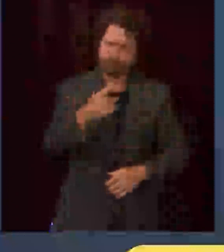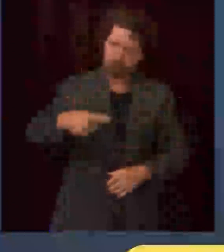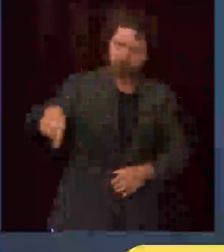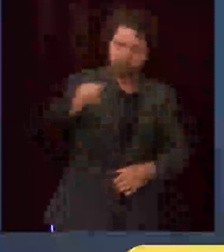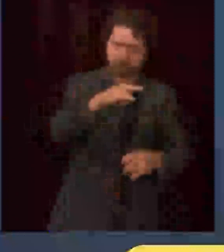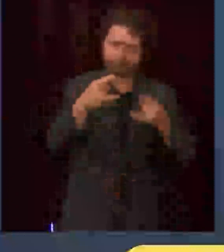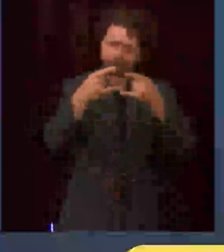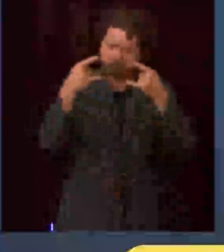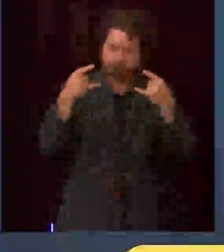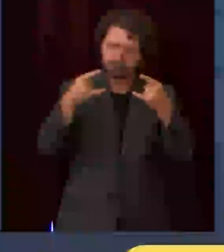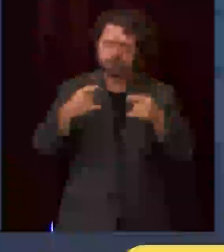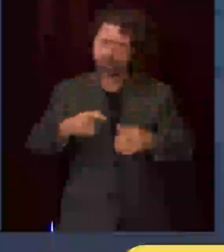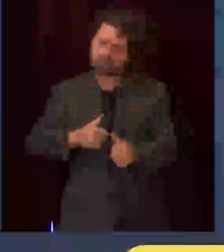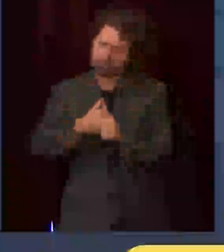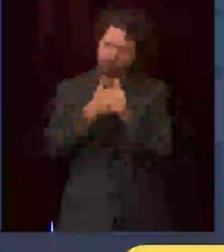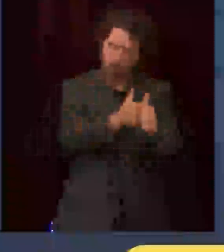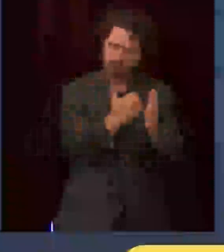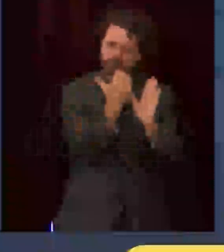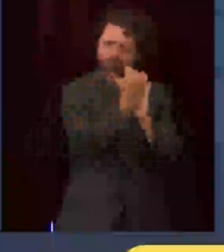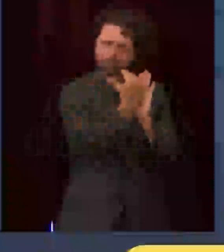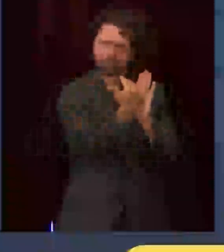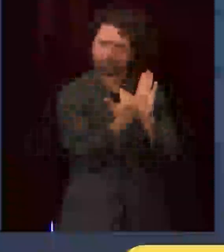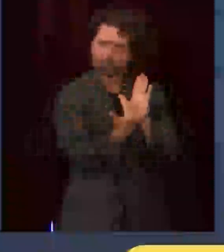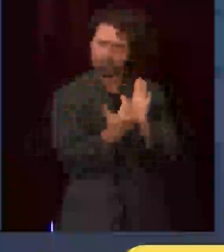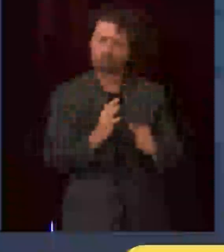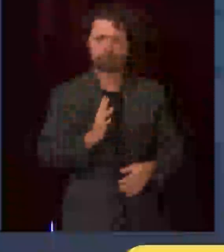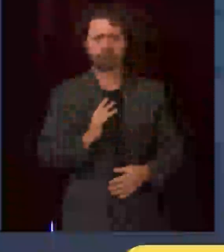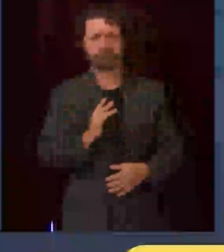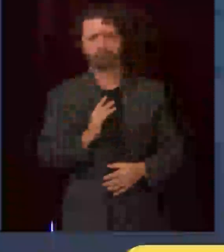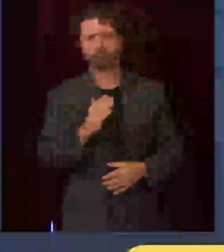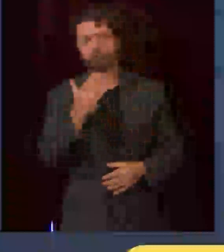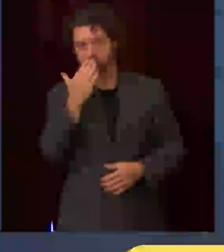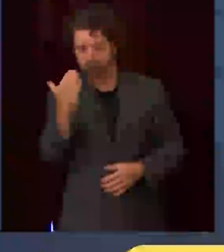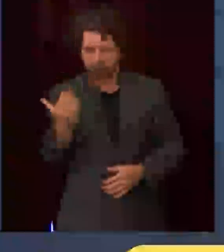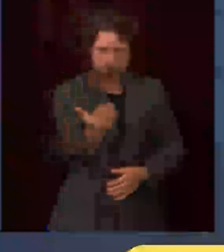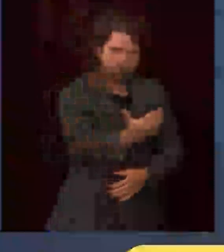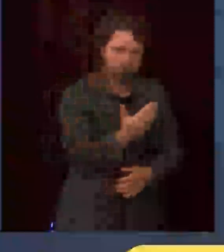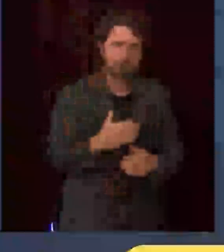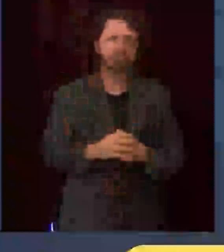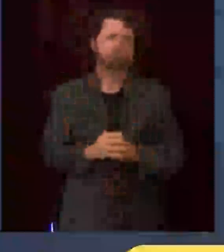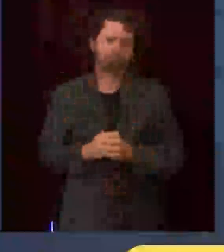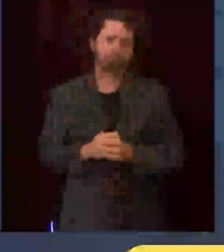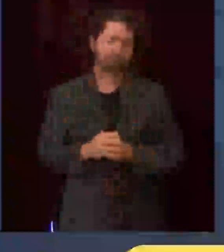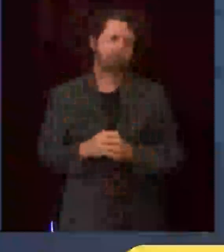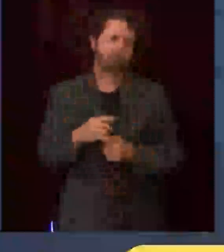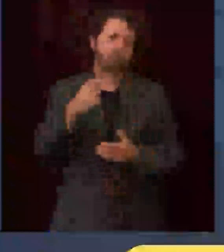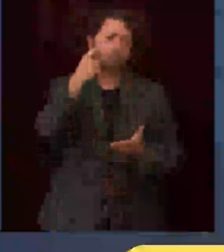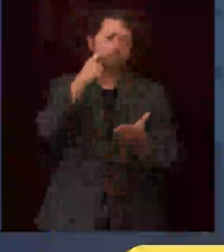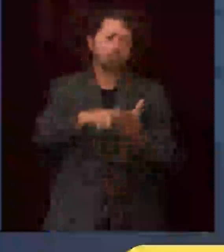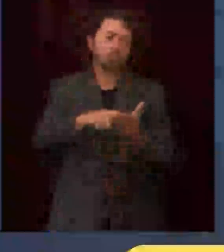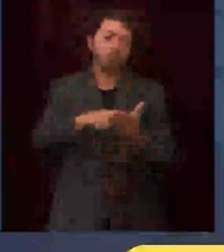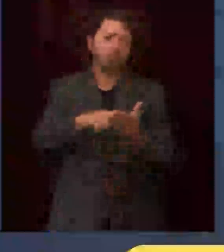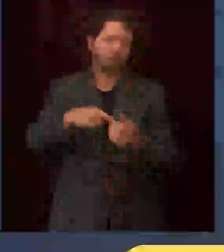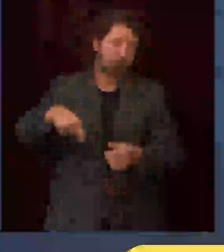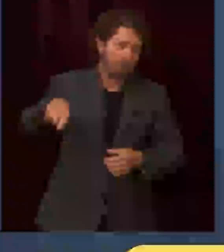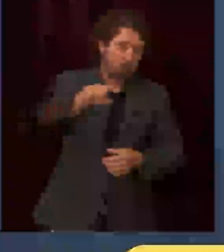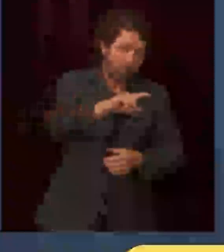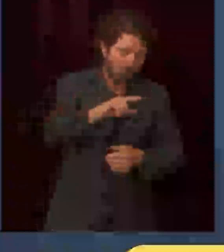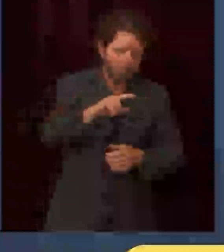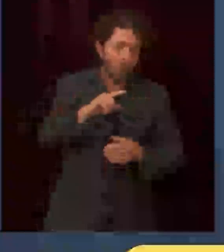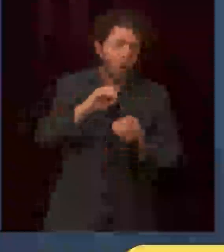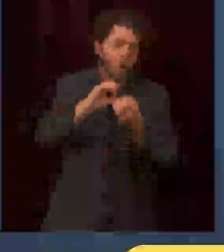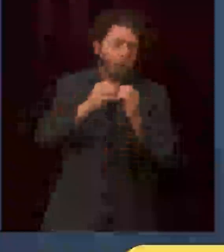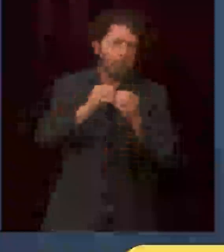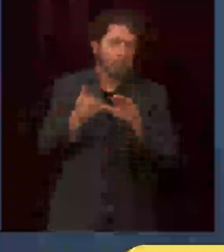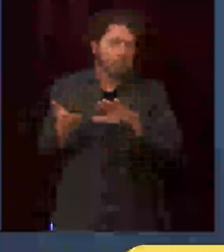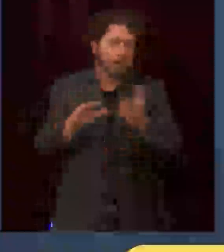some people, might have, because they've seen fewer deaths than we might have otherwise had, because